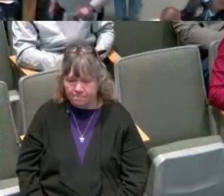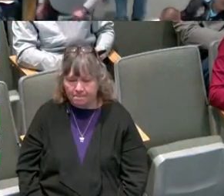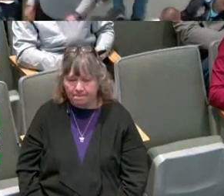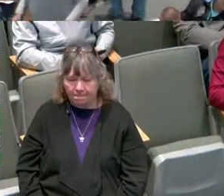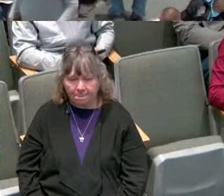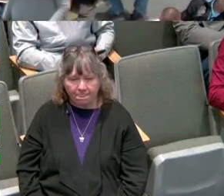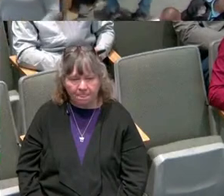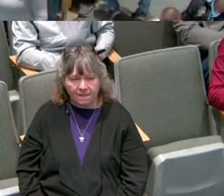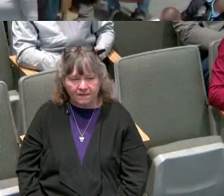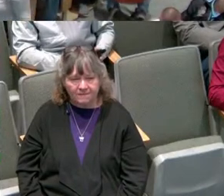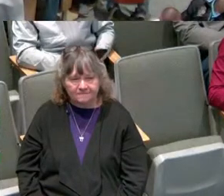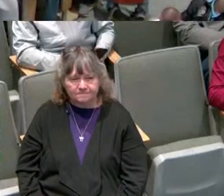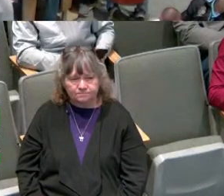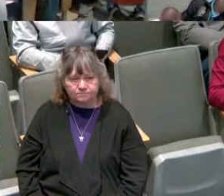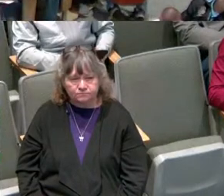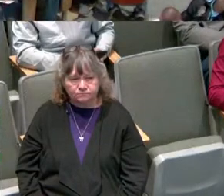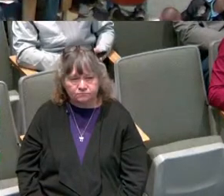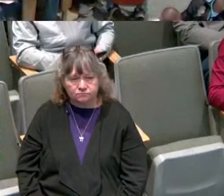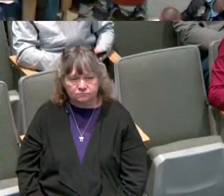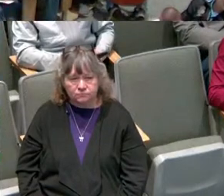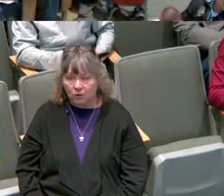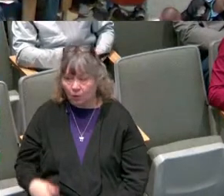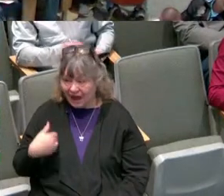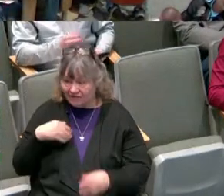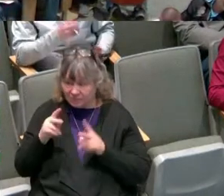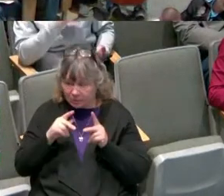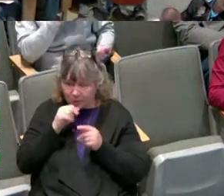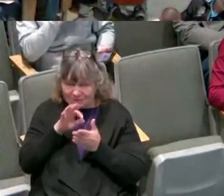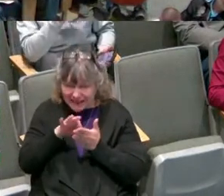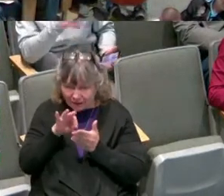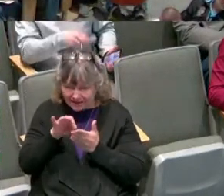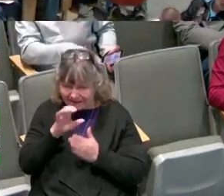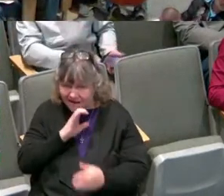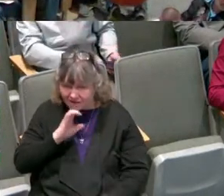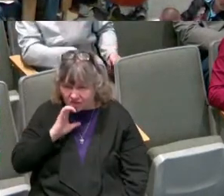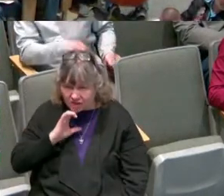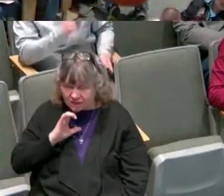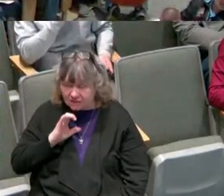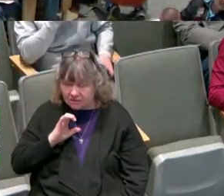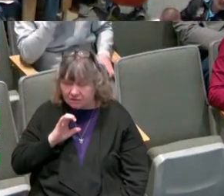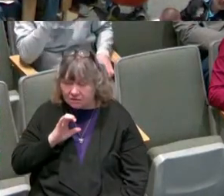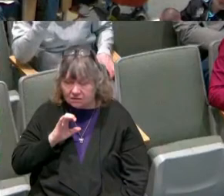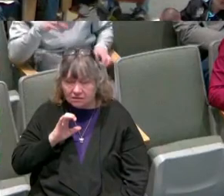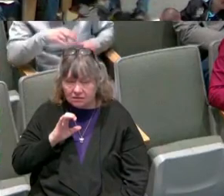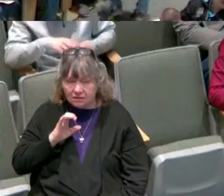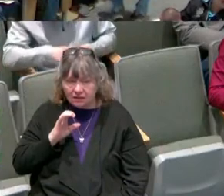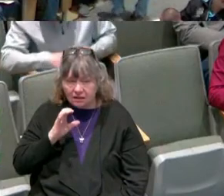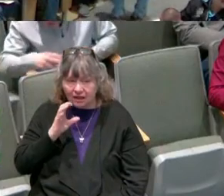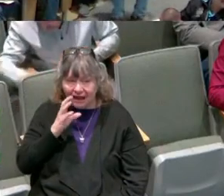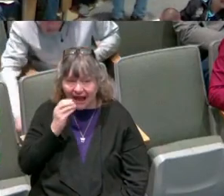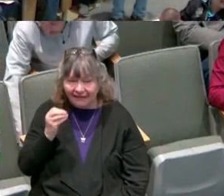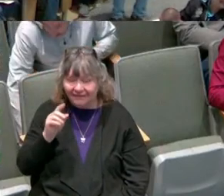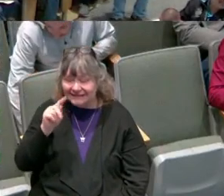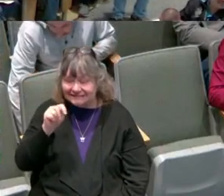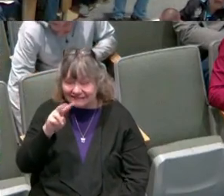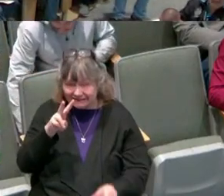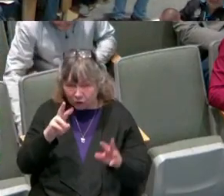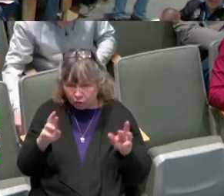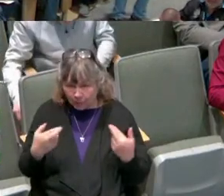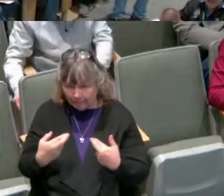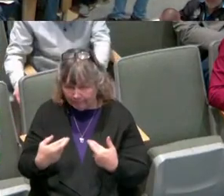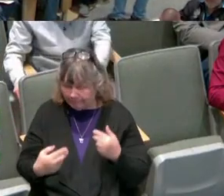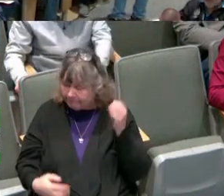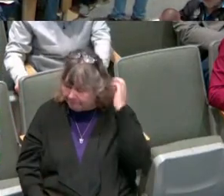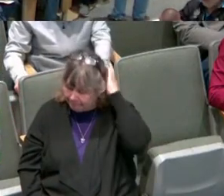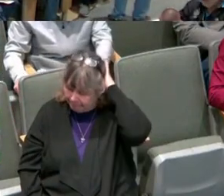and so we do have a counter who's counting people in the cafeteria and in the um TV booth